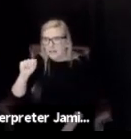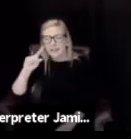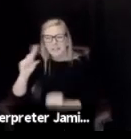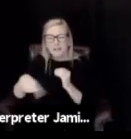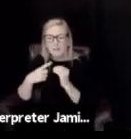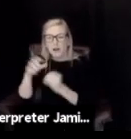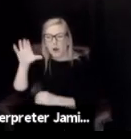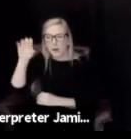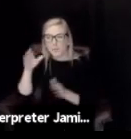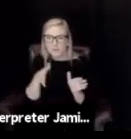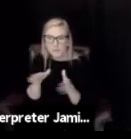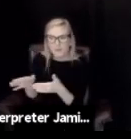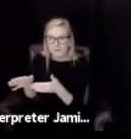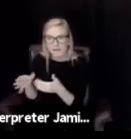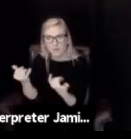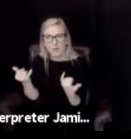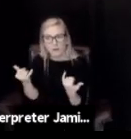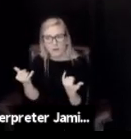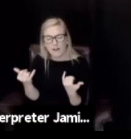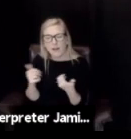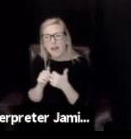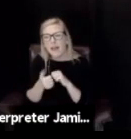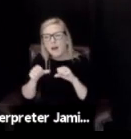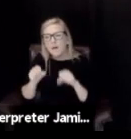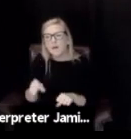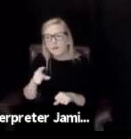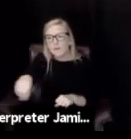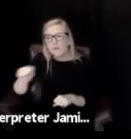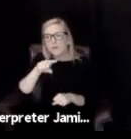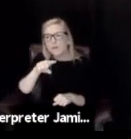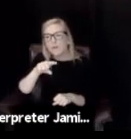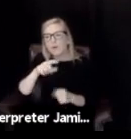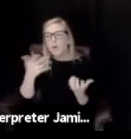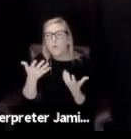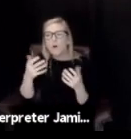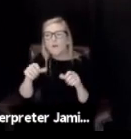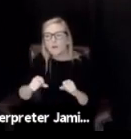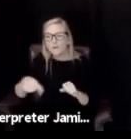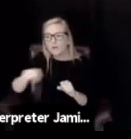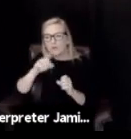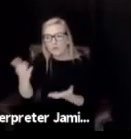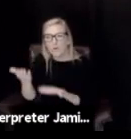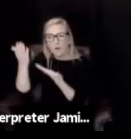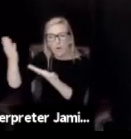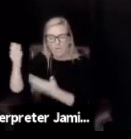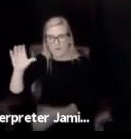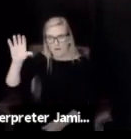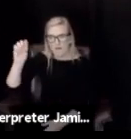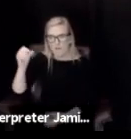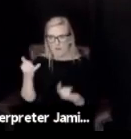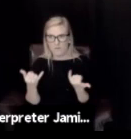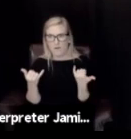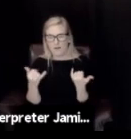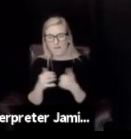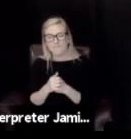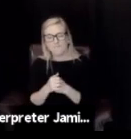right? What could you offer them? Let's think, let's just have